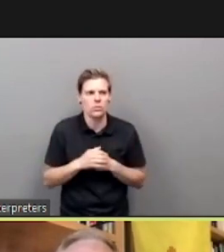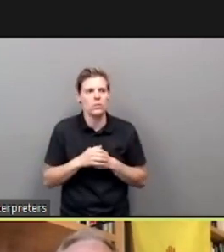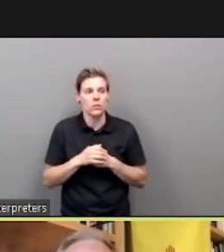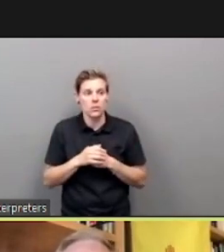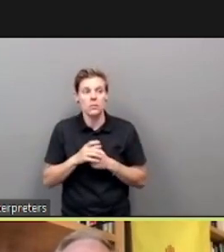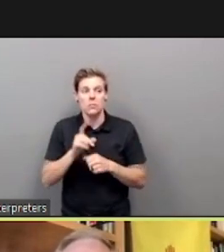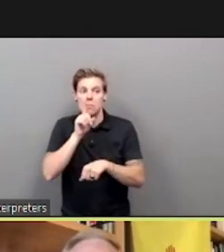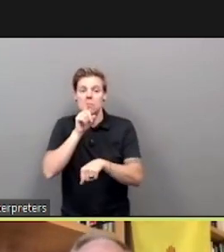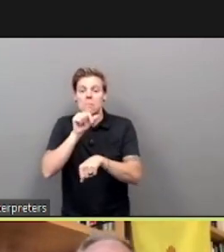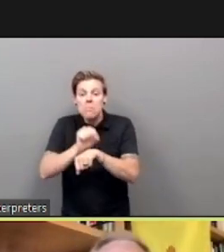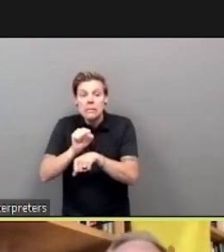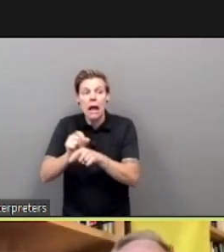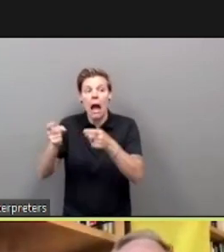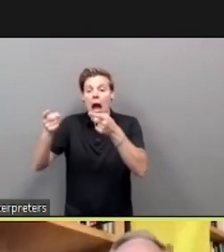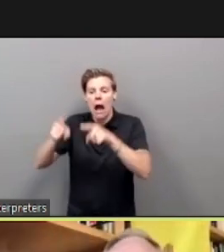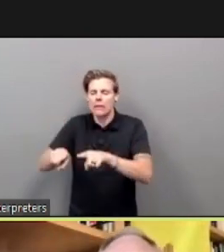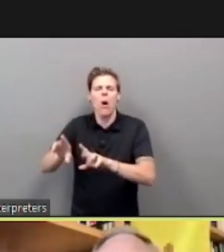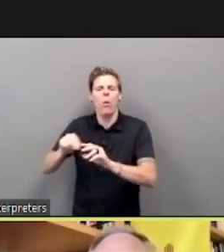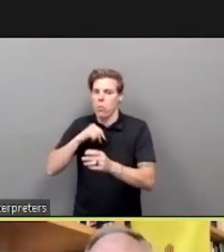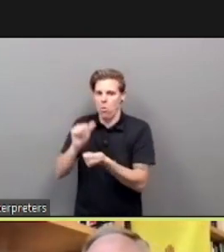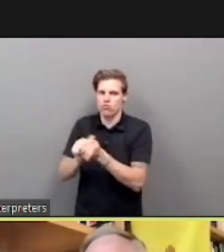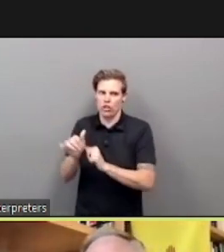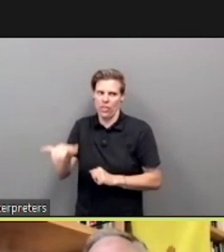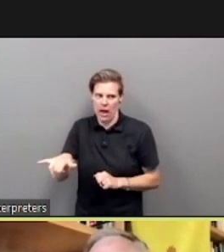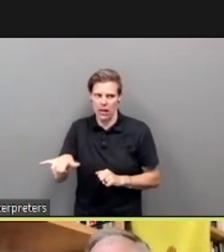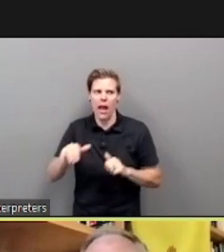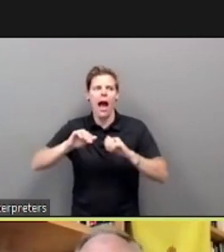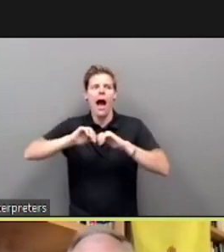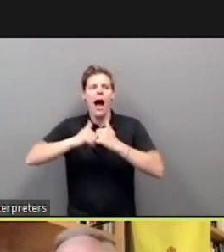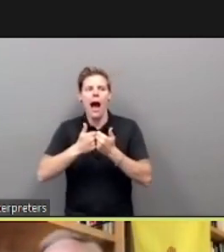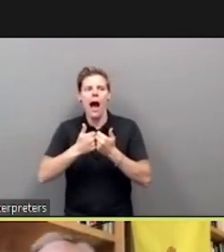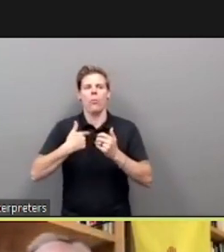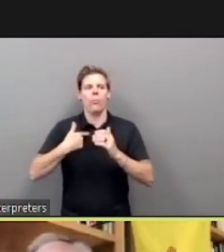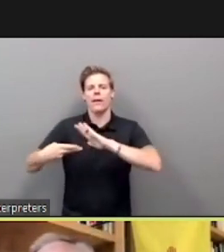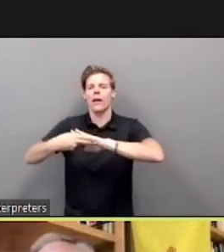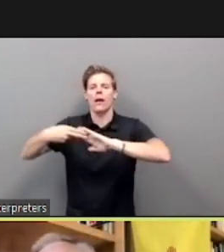so, you know, and also CDC,